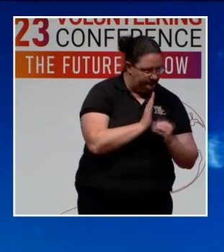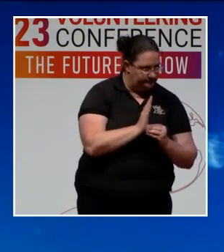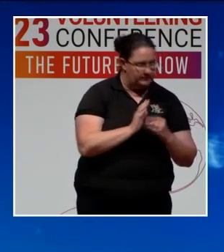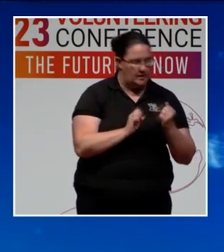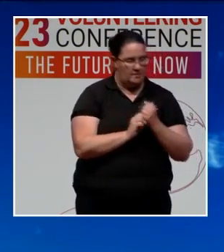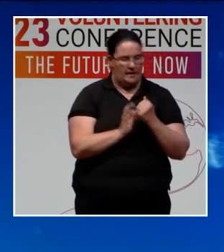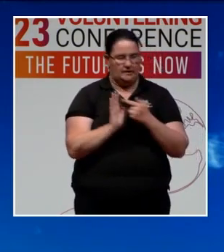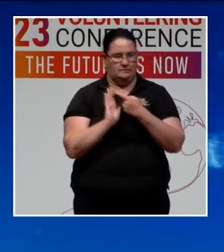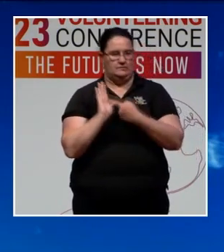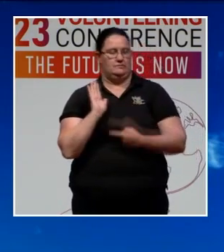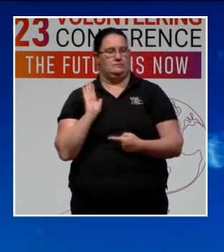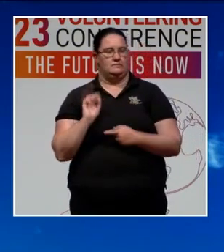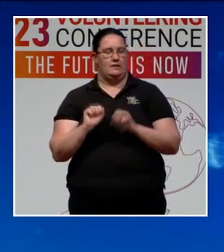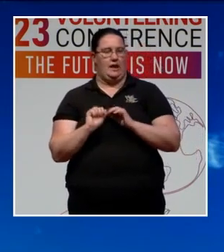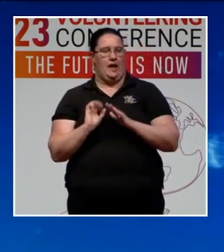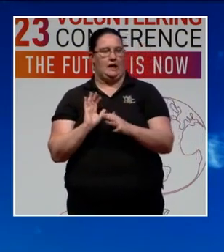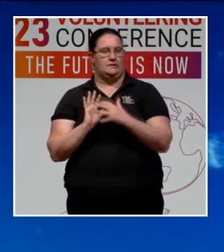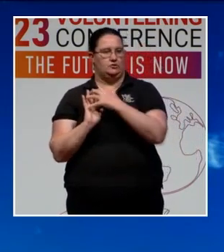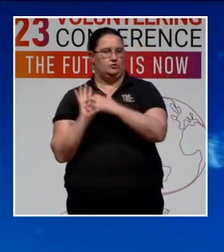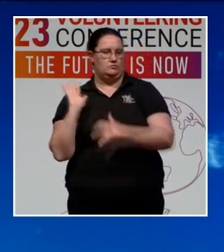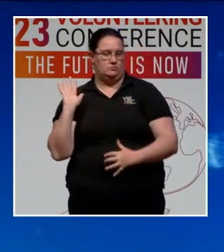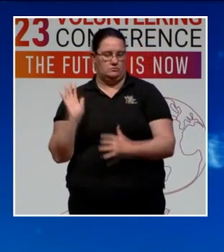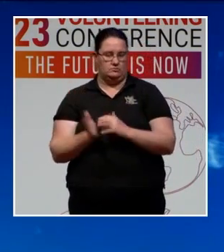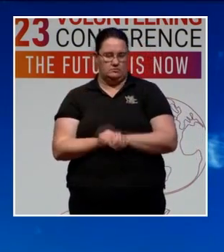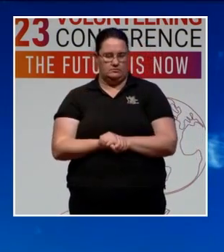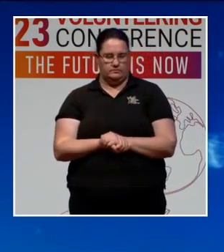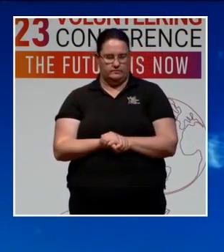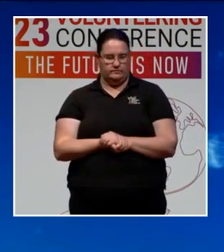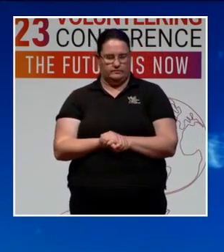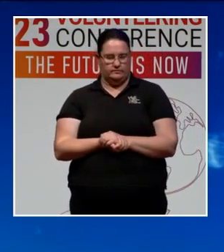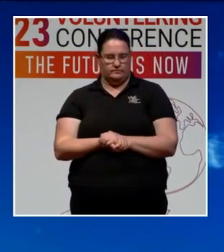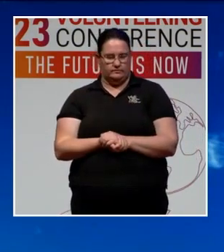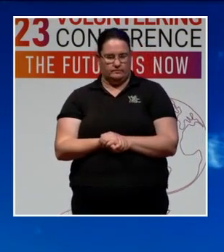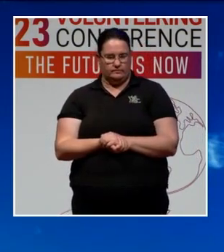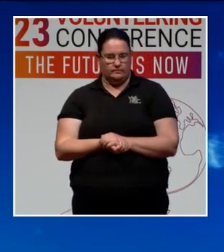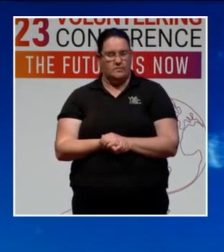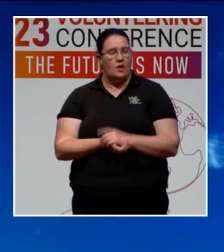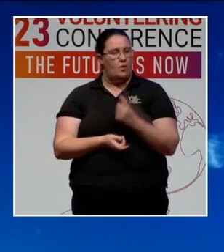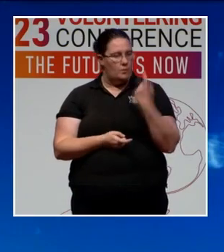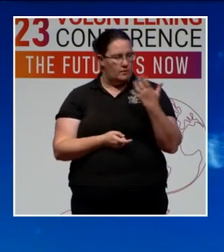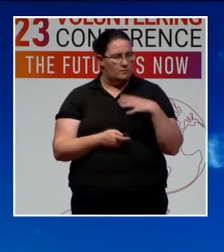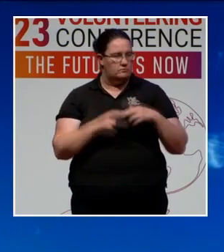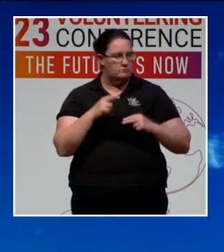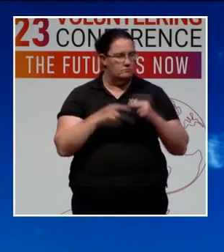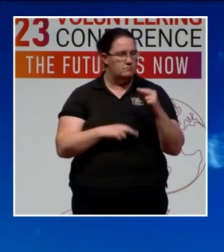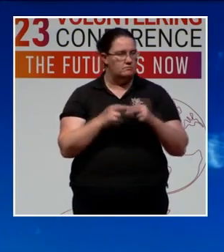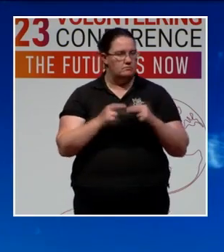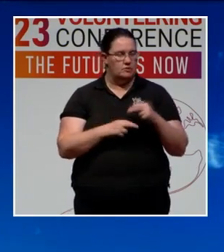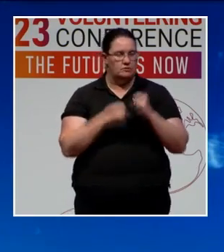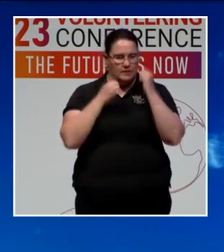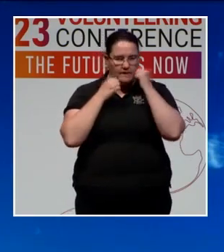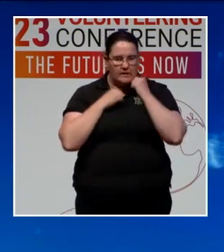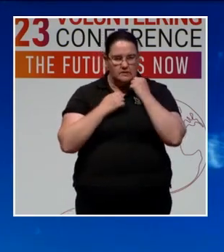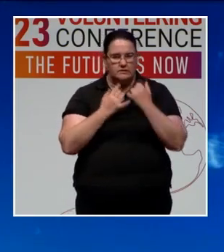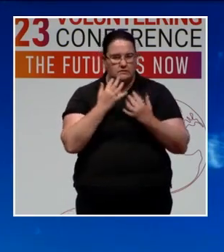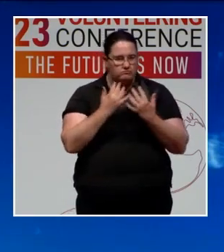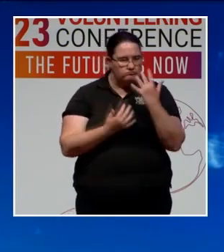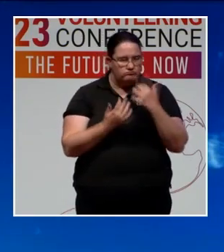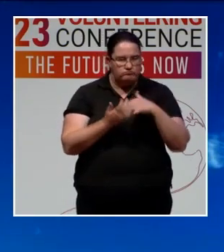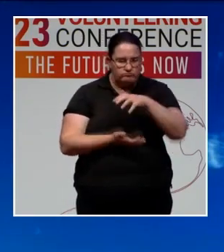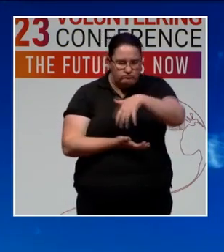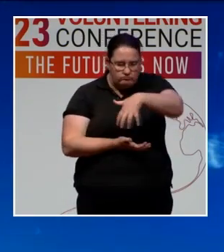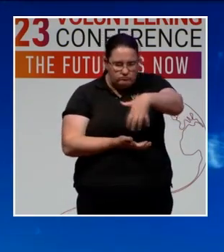process included a consultative discovery phase to build the evidence base to inform the thinking. It